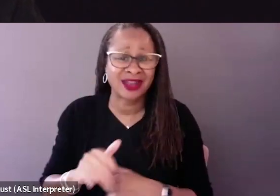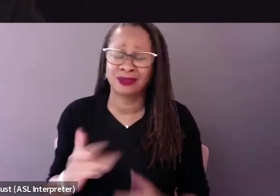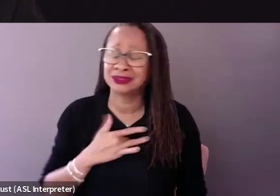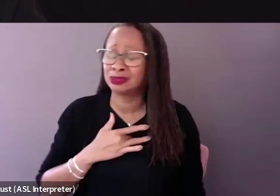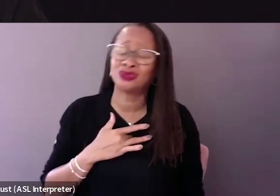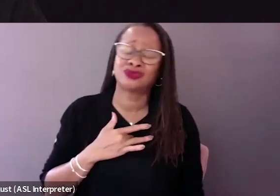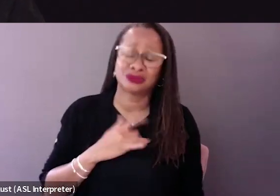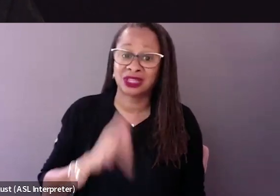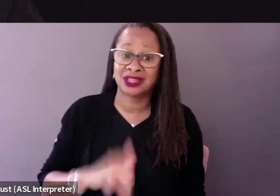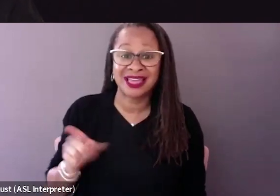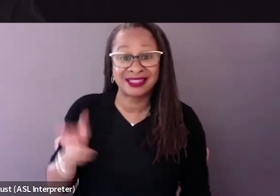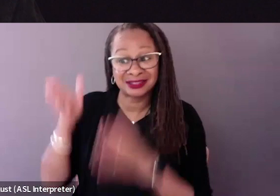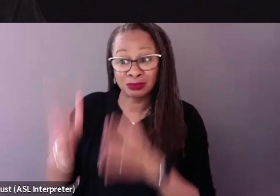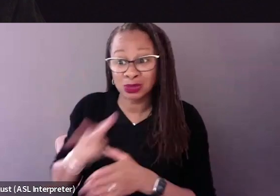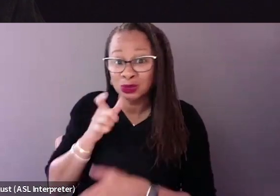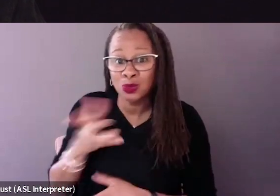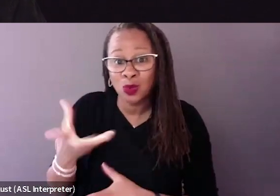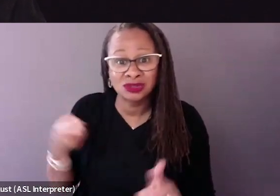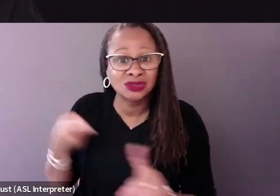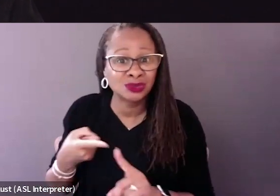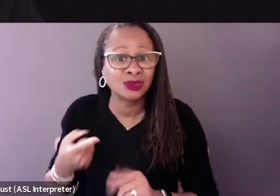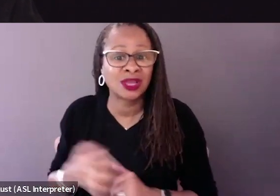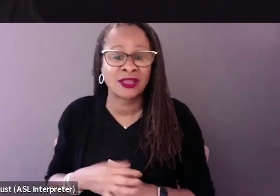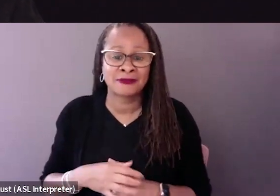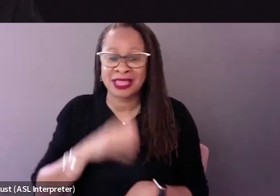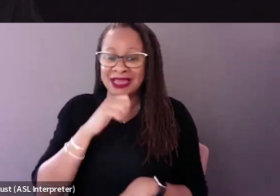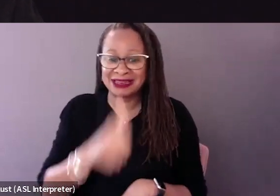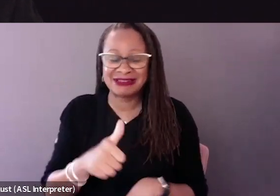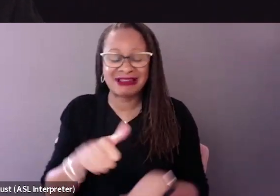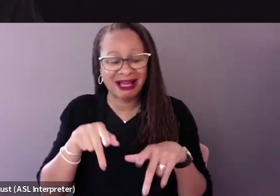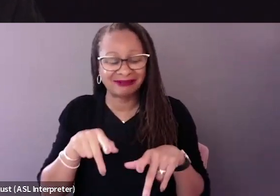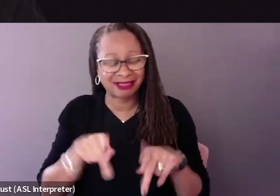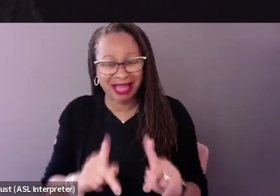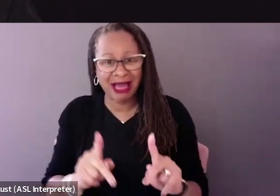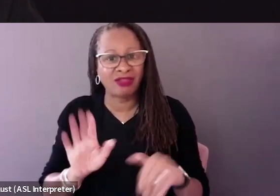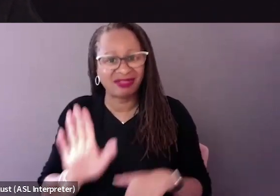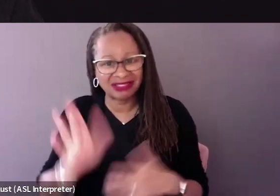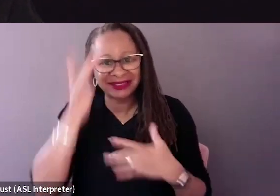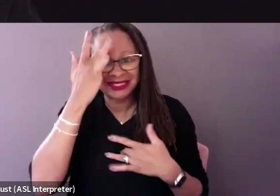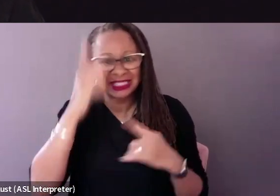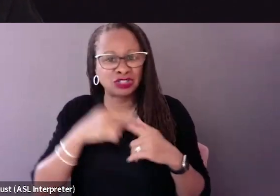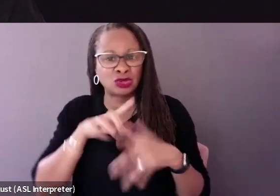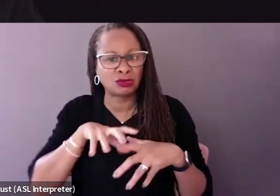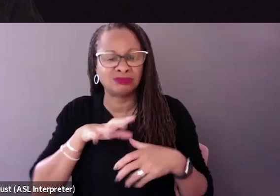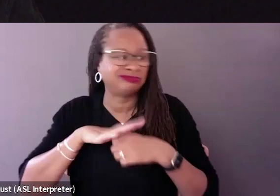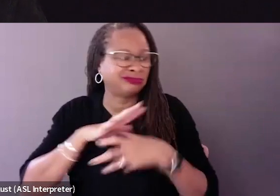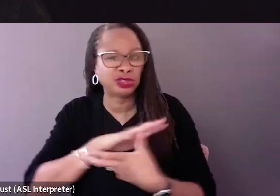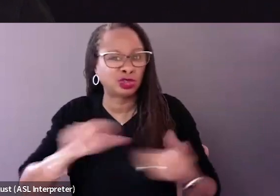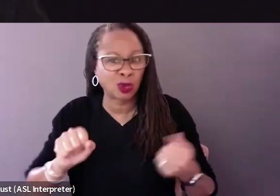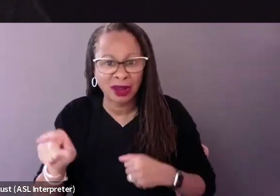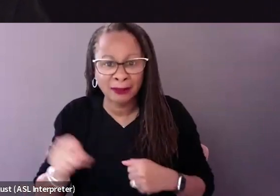who wants to not let this thing crush him. And I identify with that in my own life.